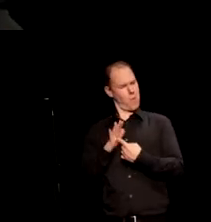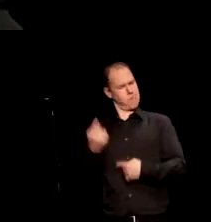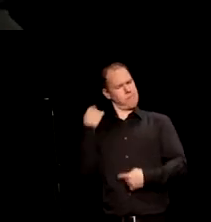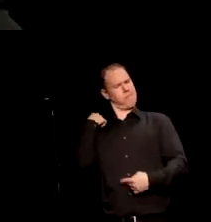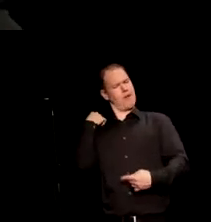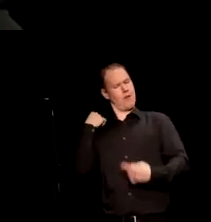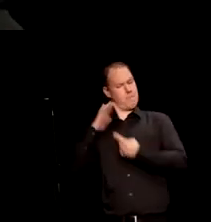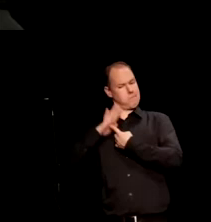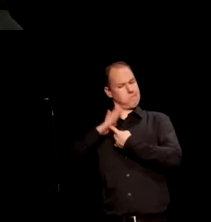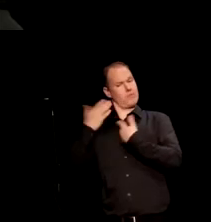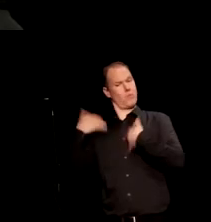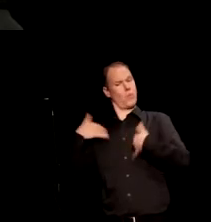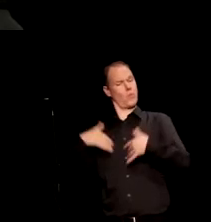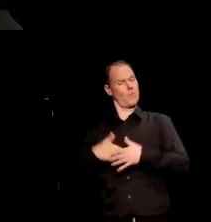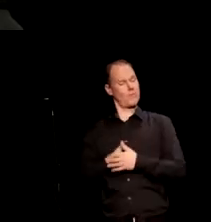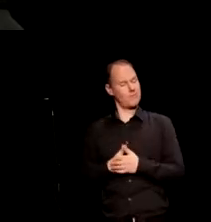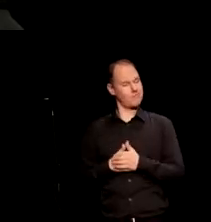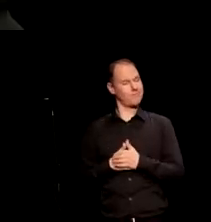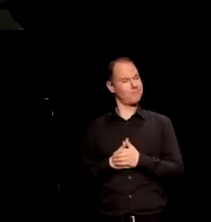mean a lot.